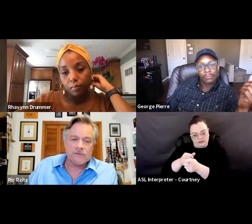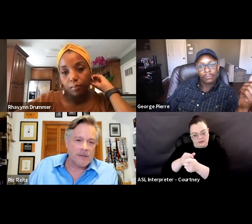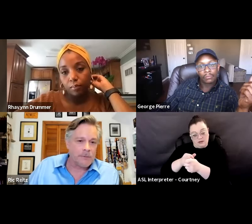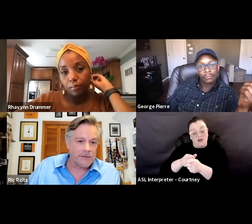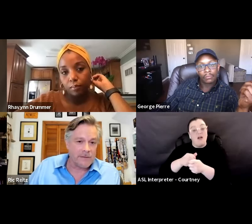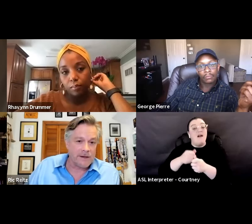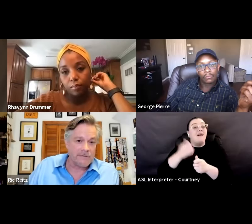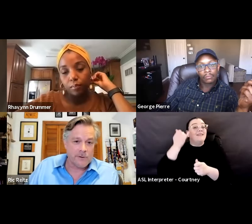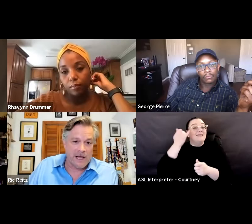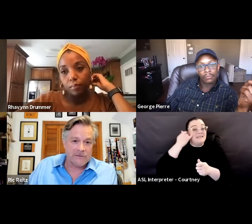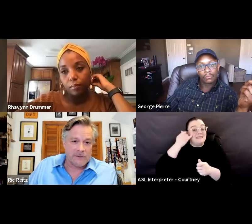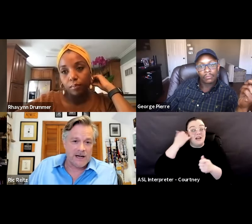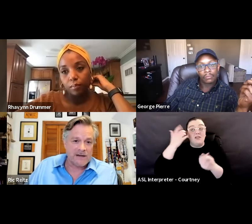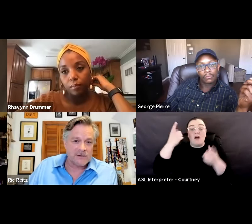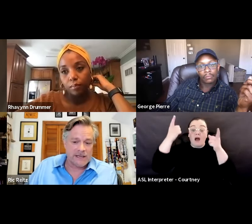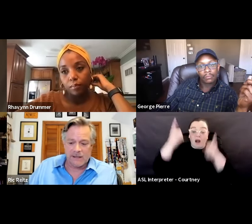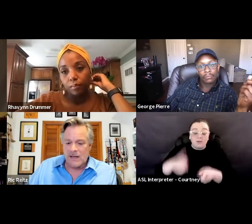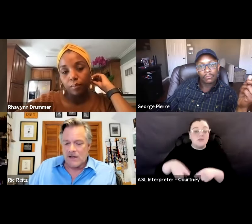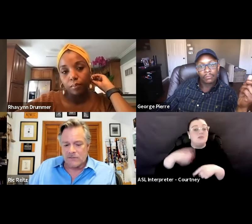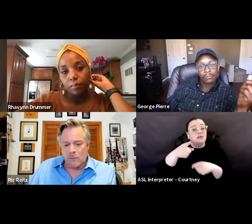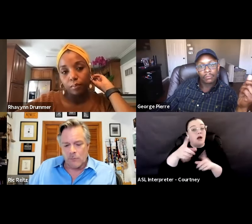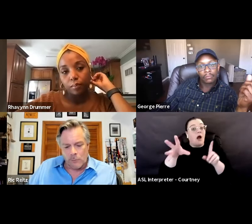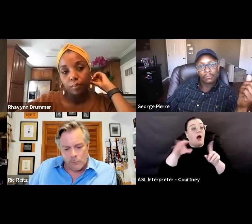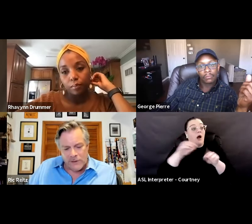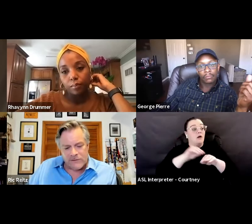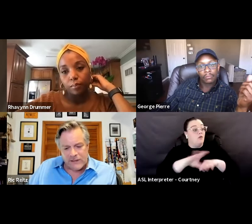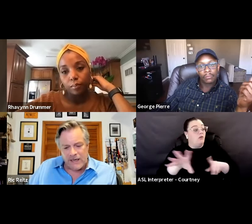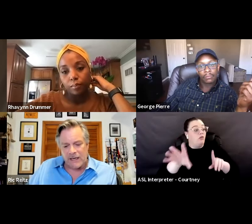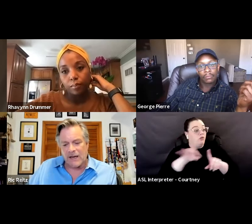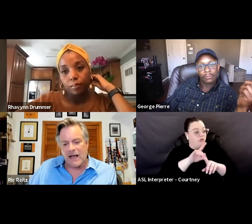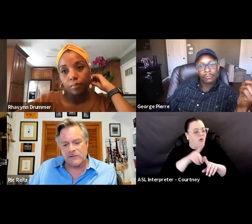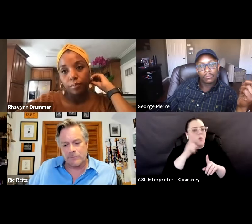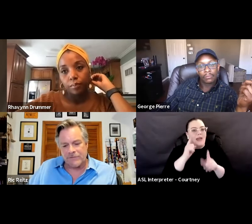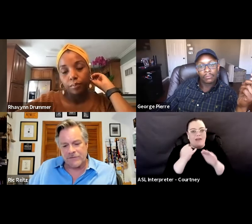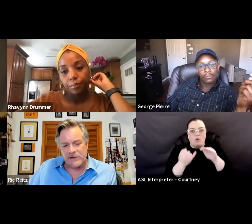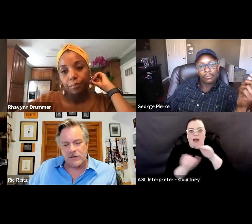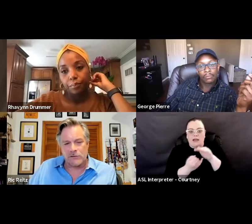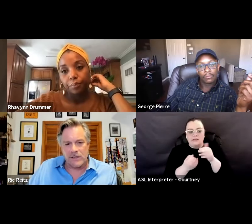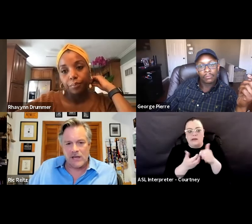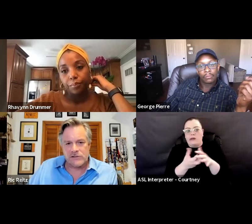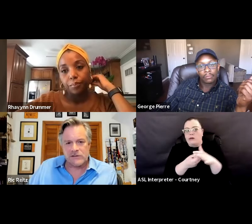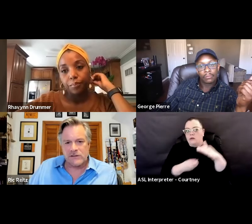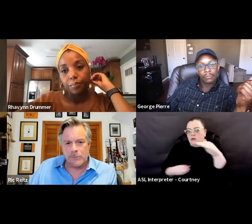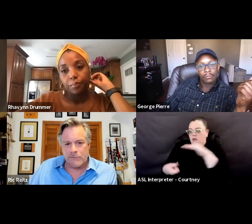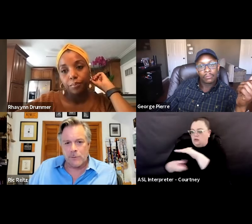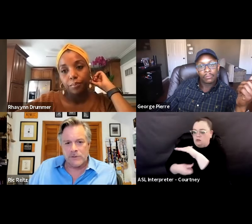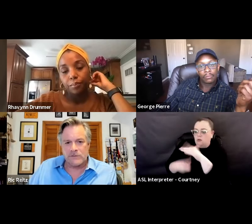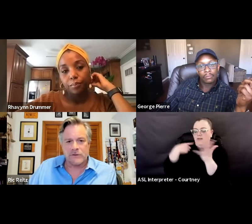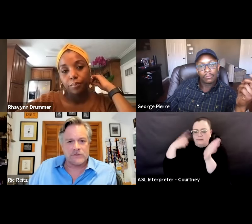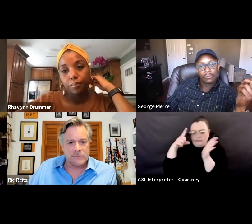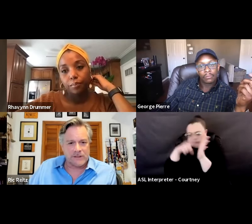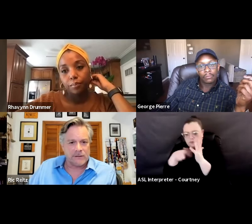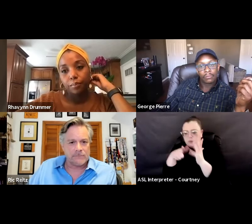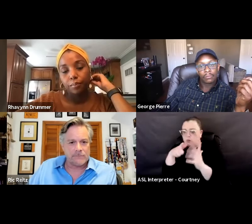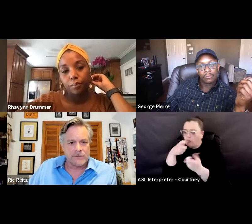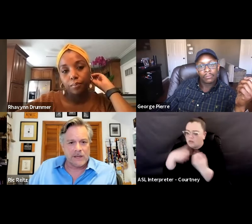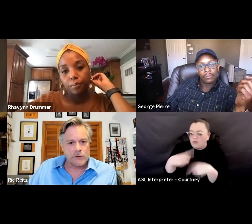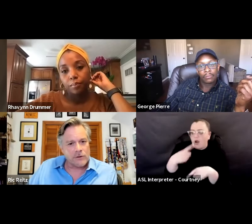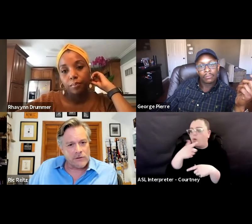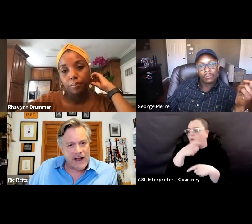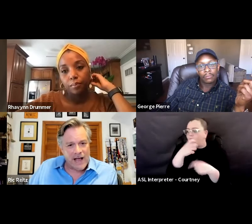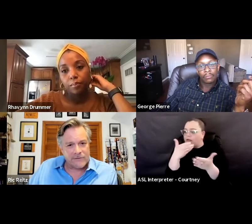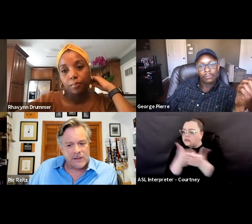And those people then therefore have to be isolated. So once again, as a professional, not just in the performance of your duty